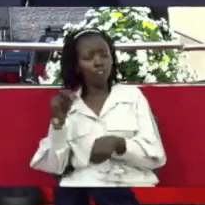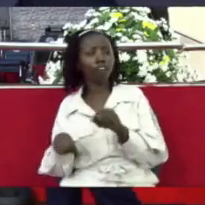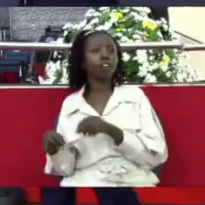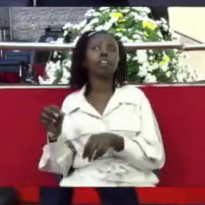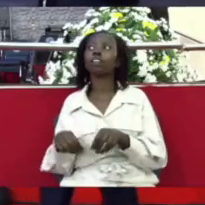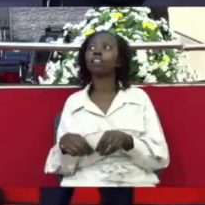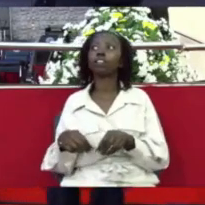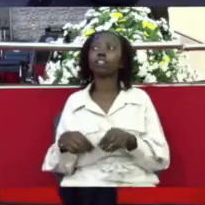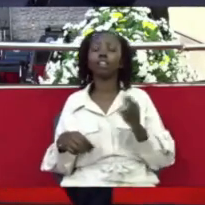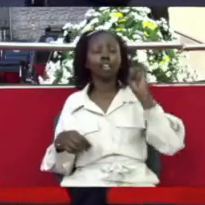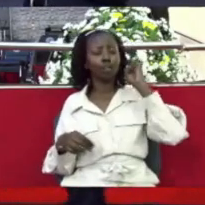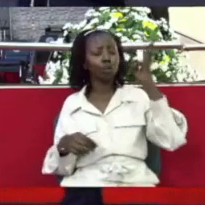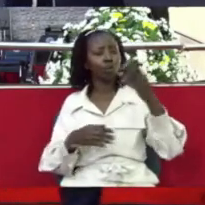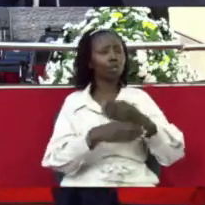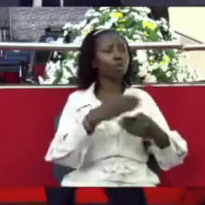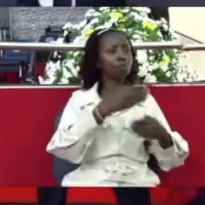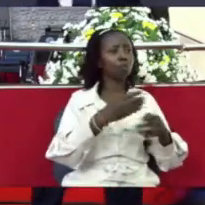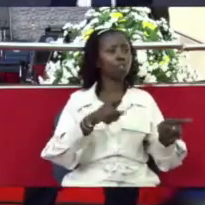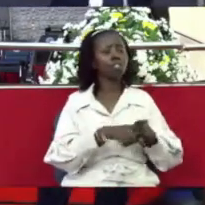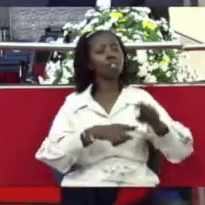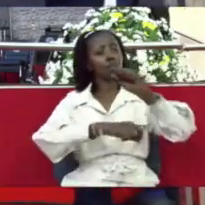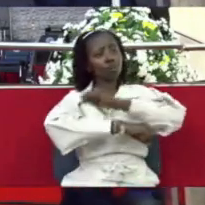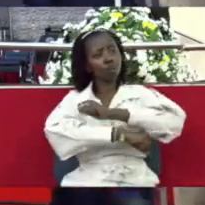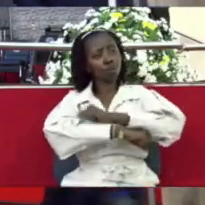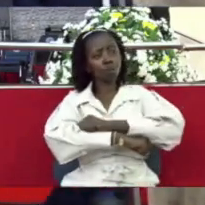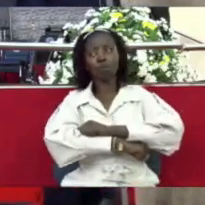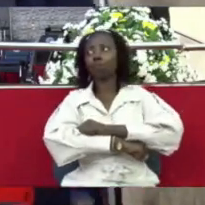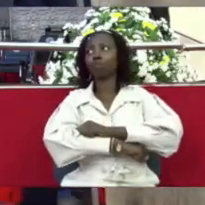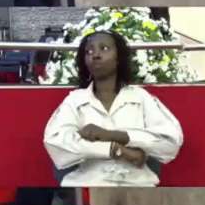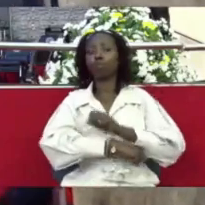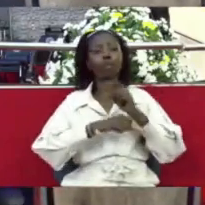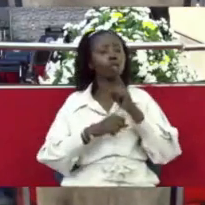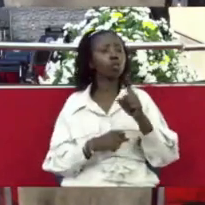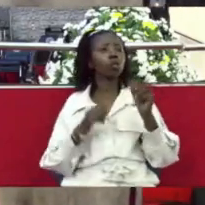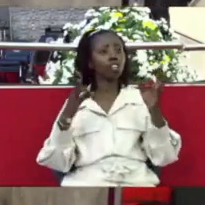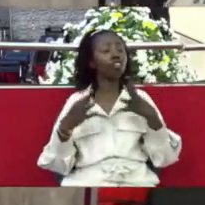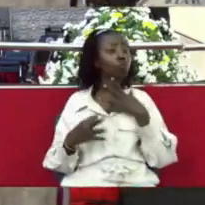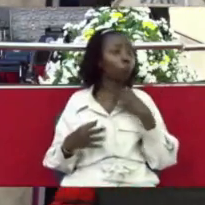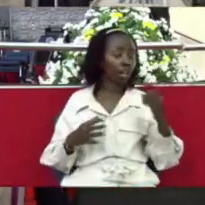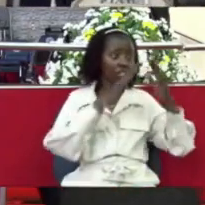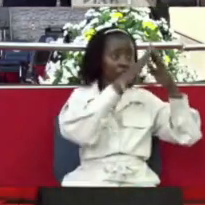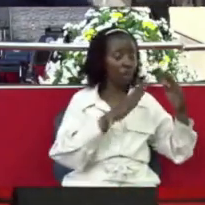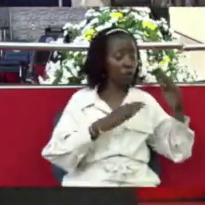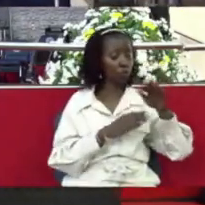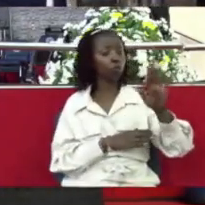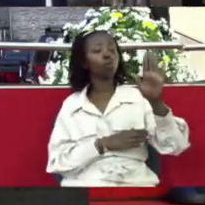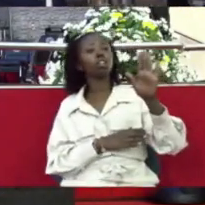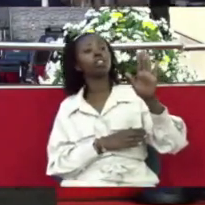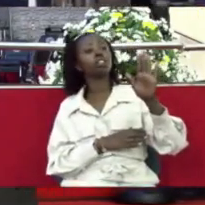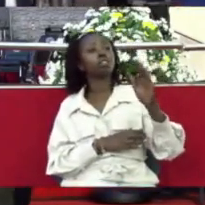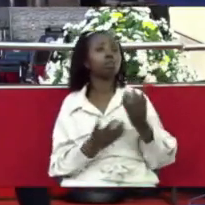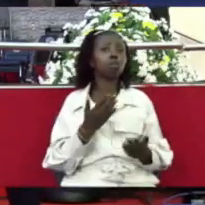And we're going to build a school out of this. So if you need a house, or you